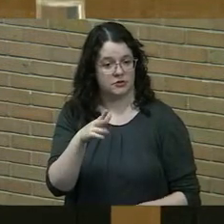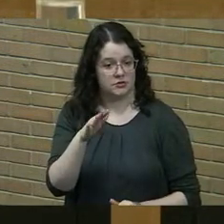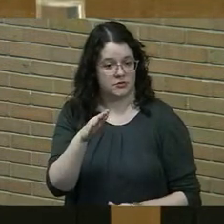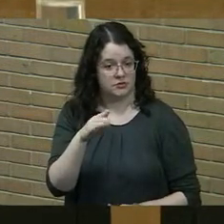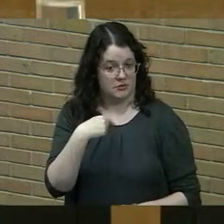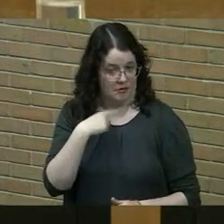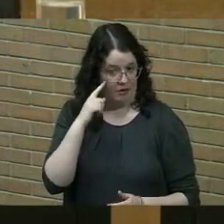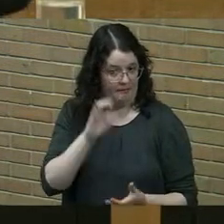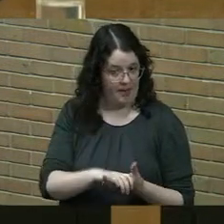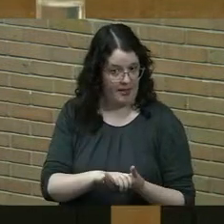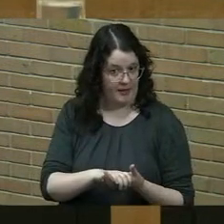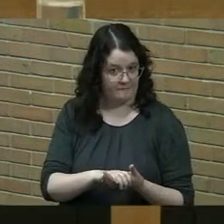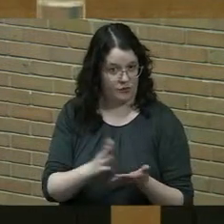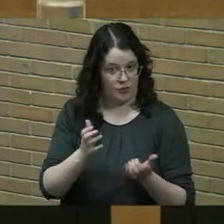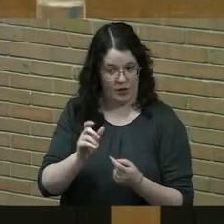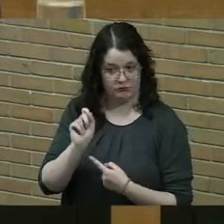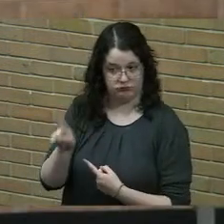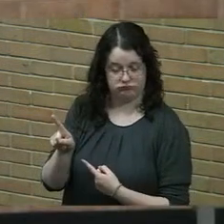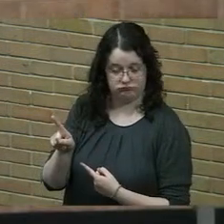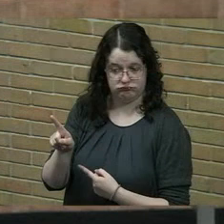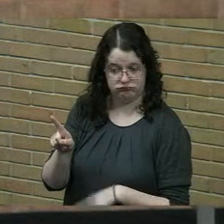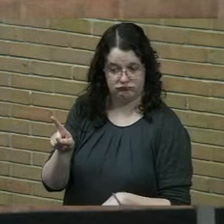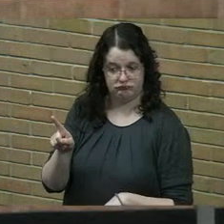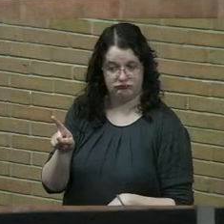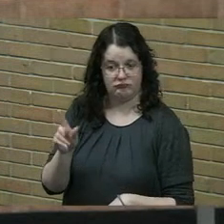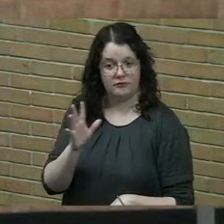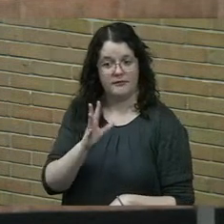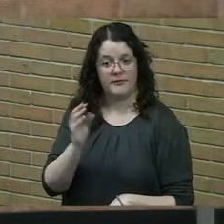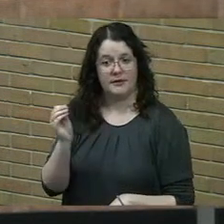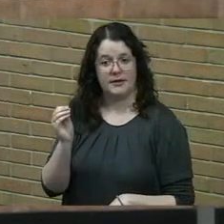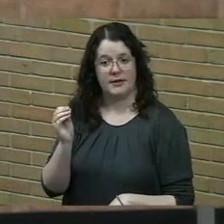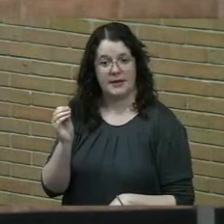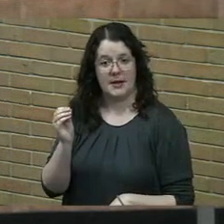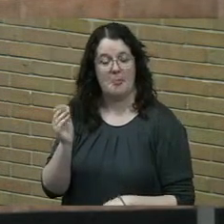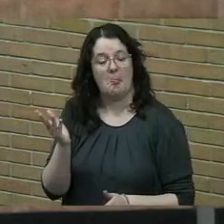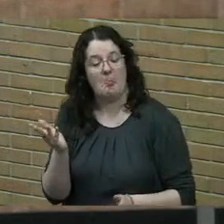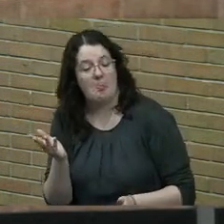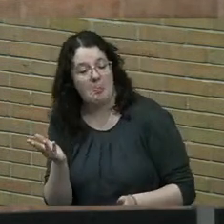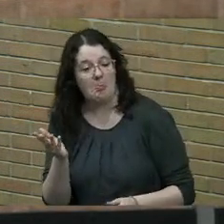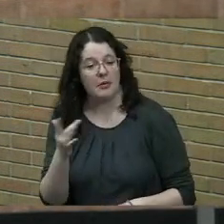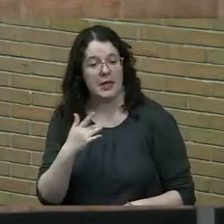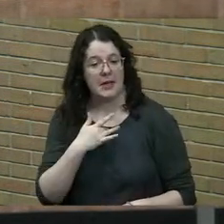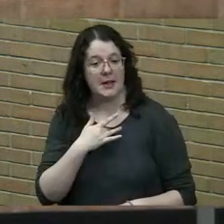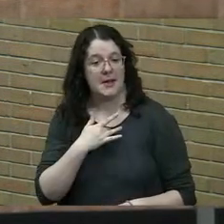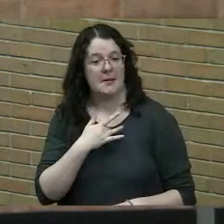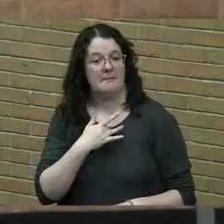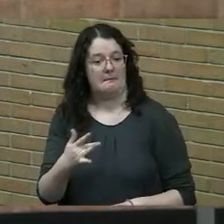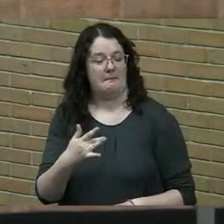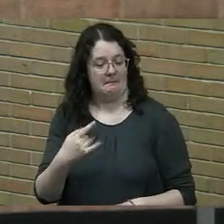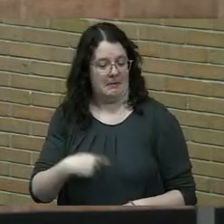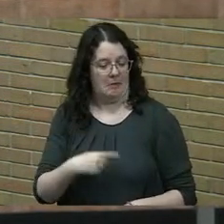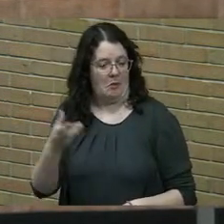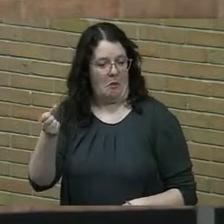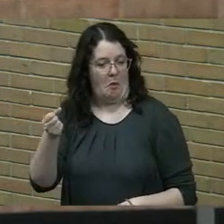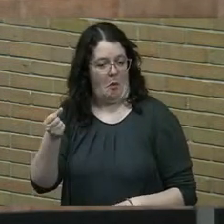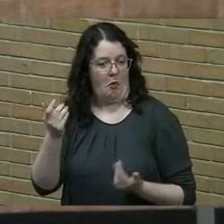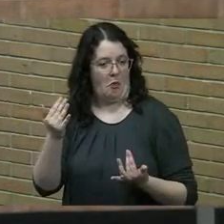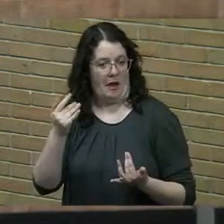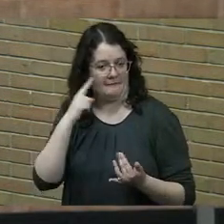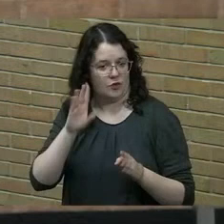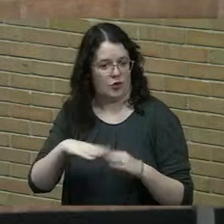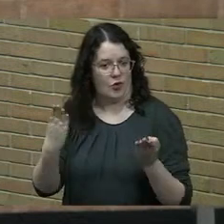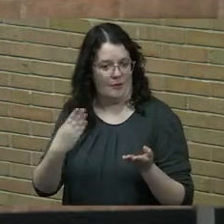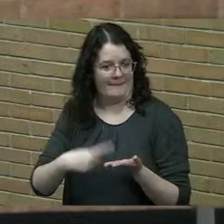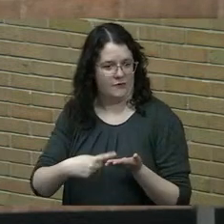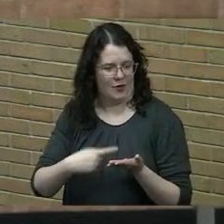believe would like to ask a question, and although normally that would be done during the open forum, since I believe his